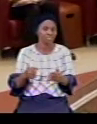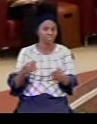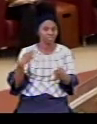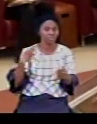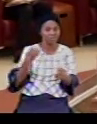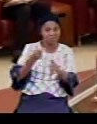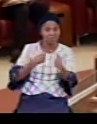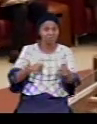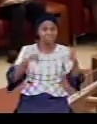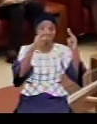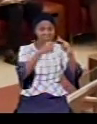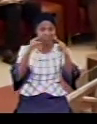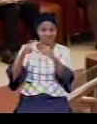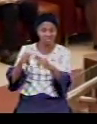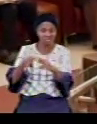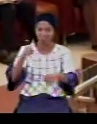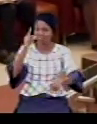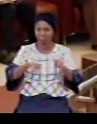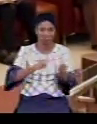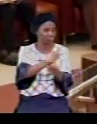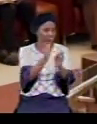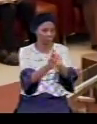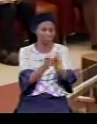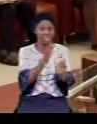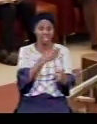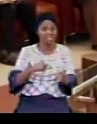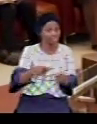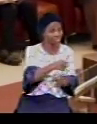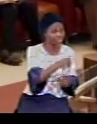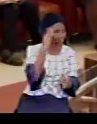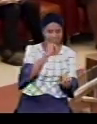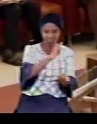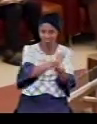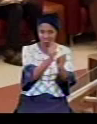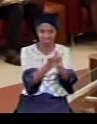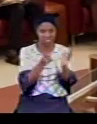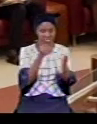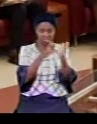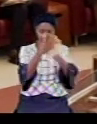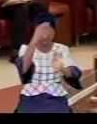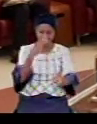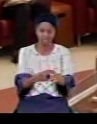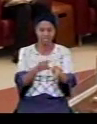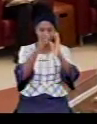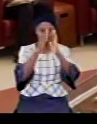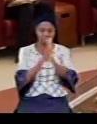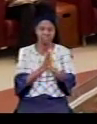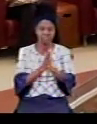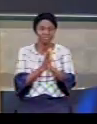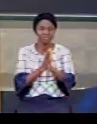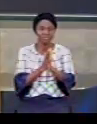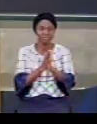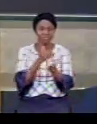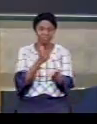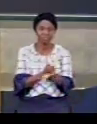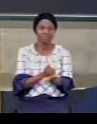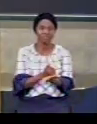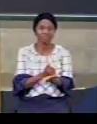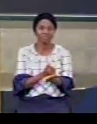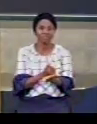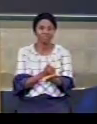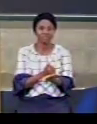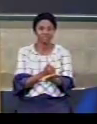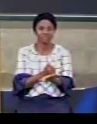village cannot reverse it and will not reverse it in Jesus' name. It said,